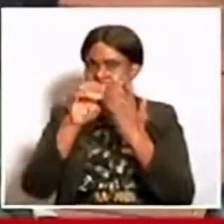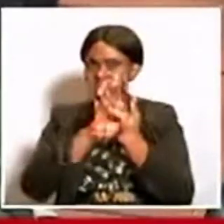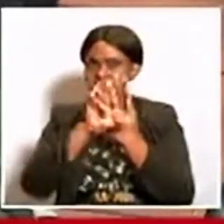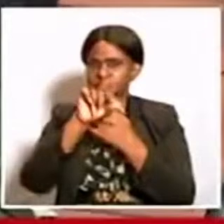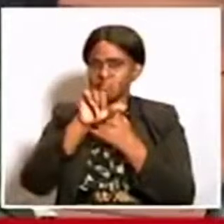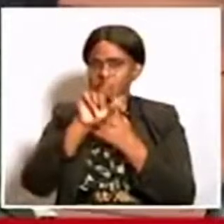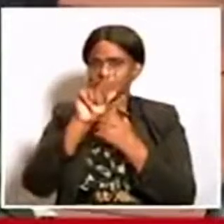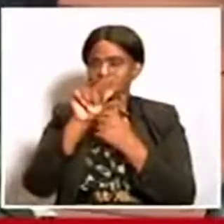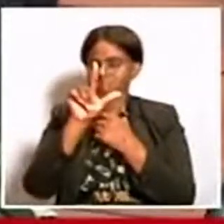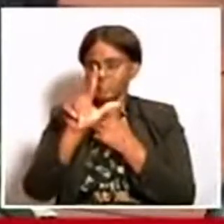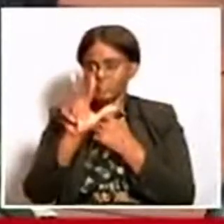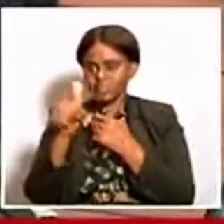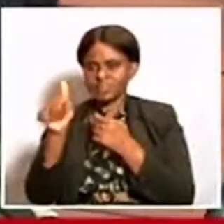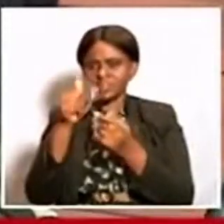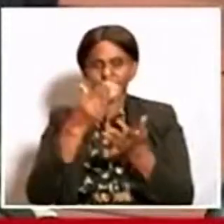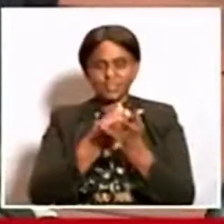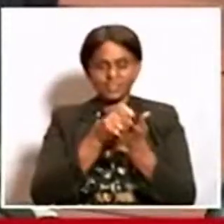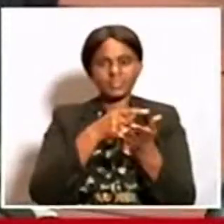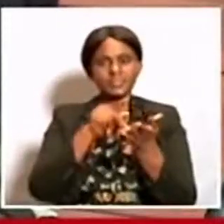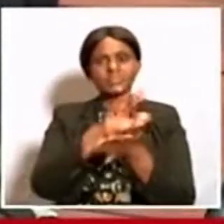2023 for him to refund.